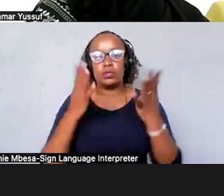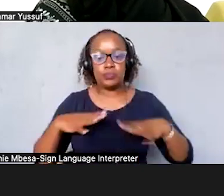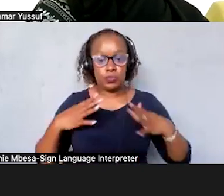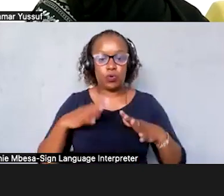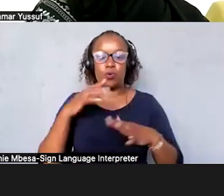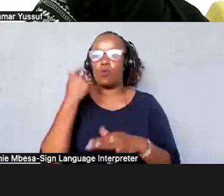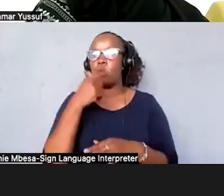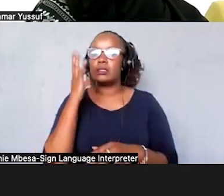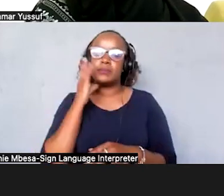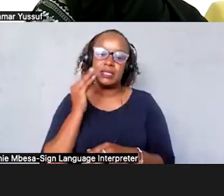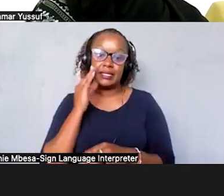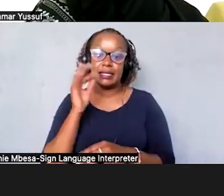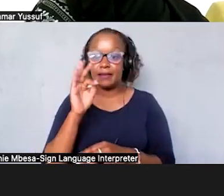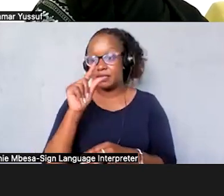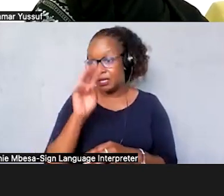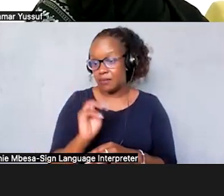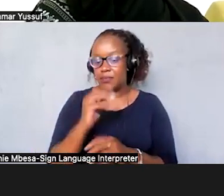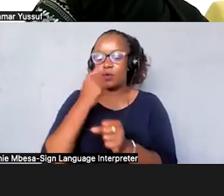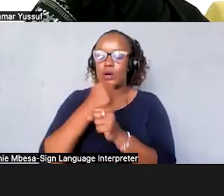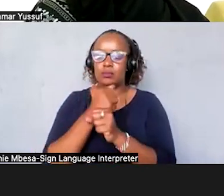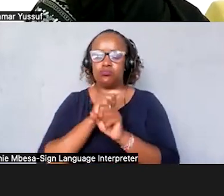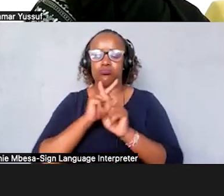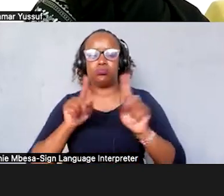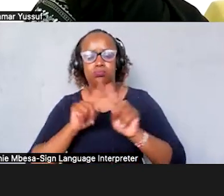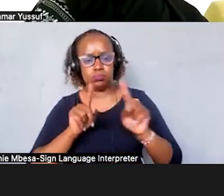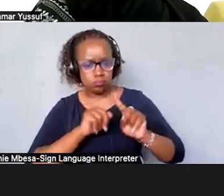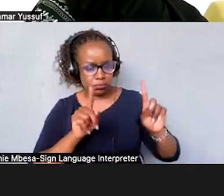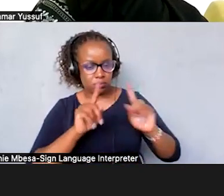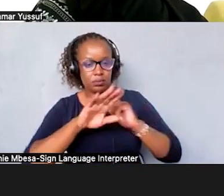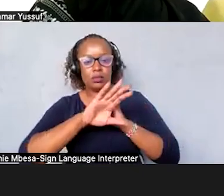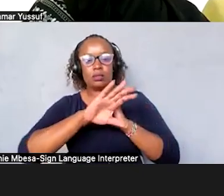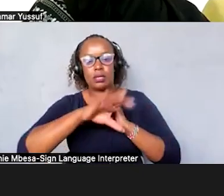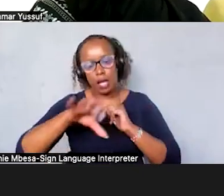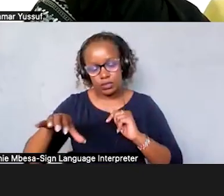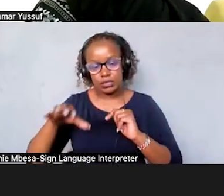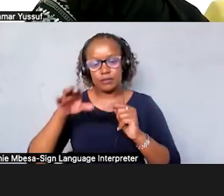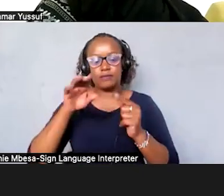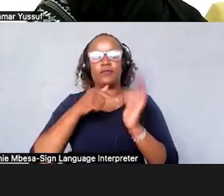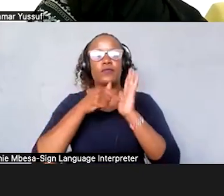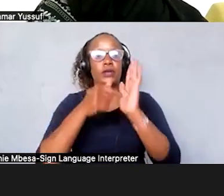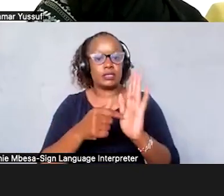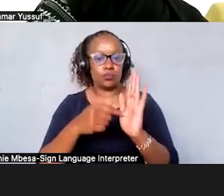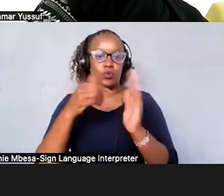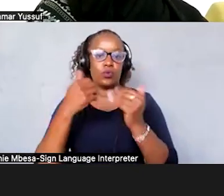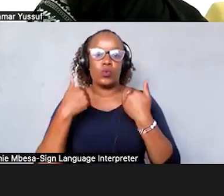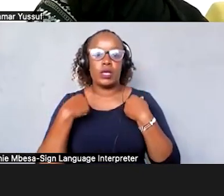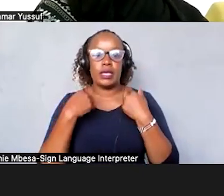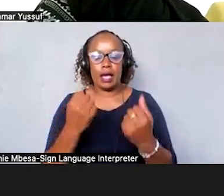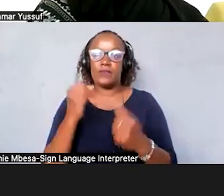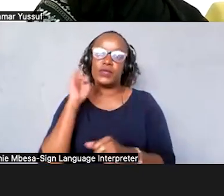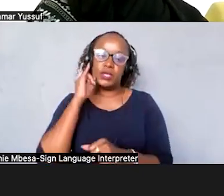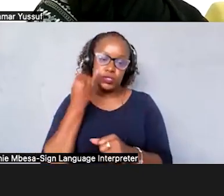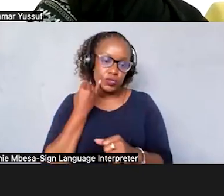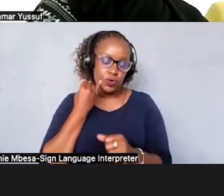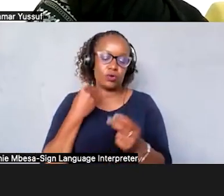of work in different counties. For example, there is Isielo Mumina Jirmo, who are from Women Rising, who is doing mothers and